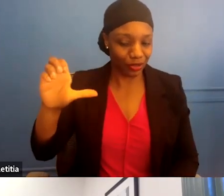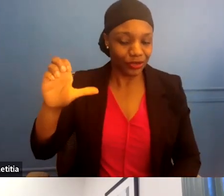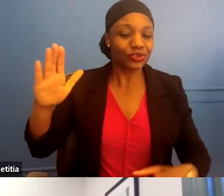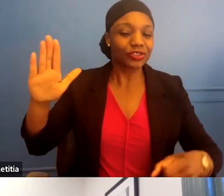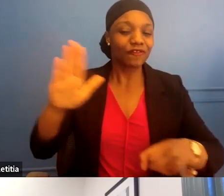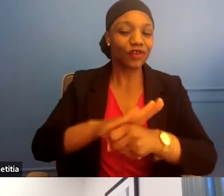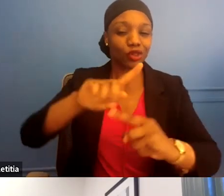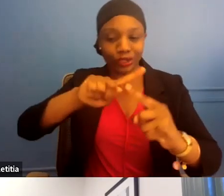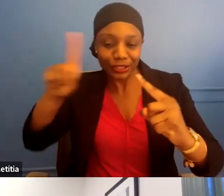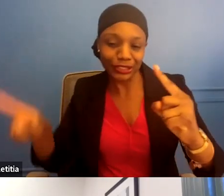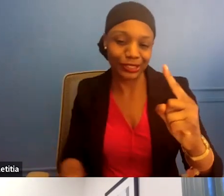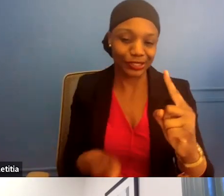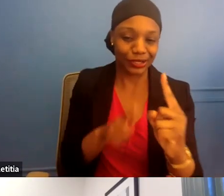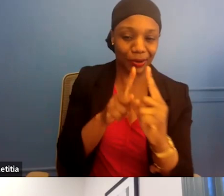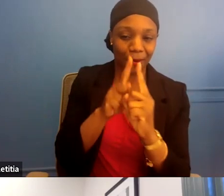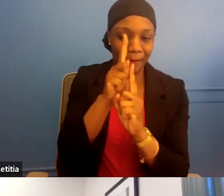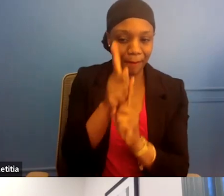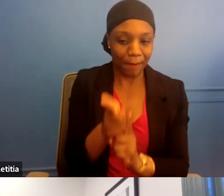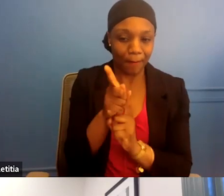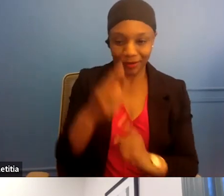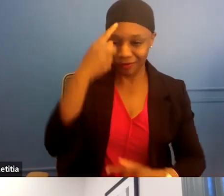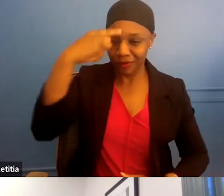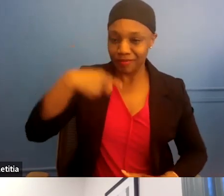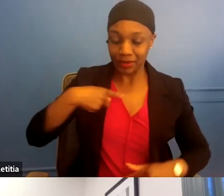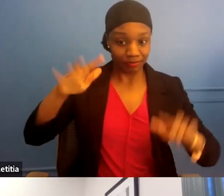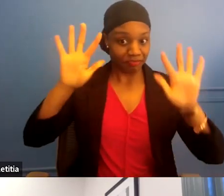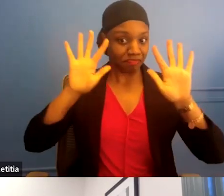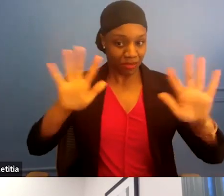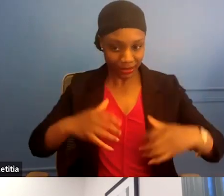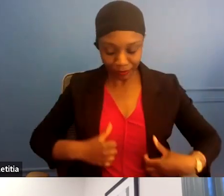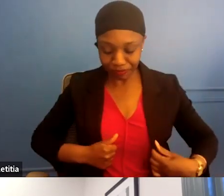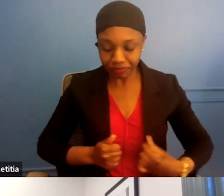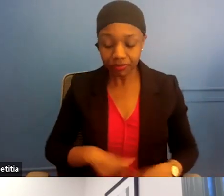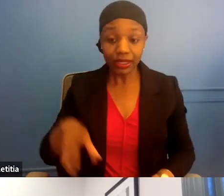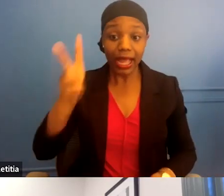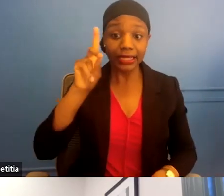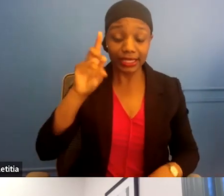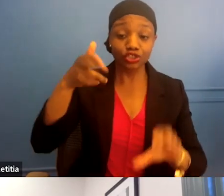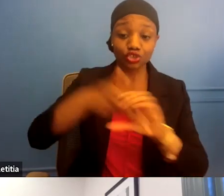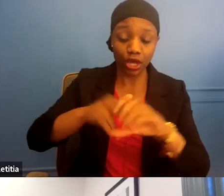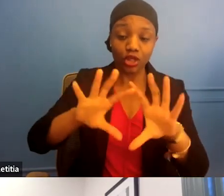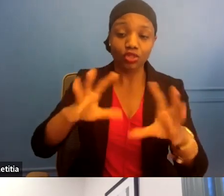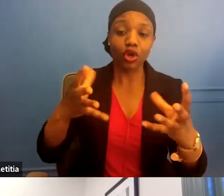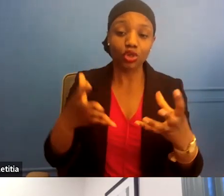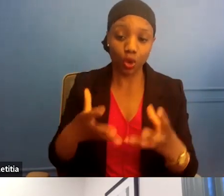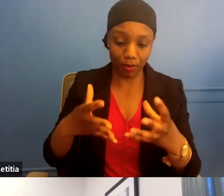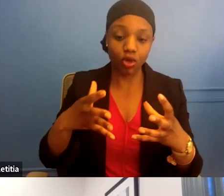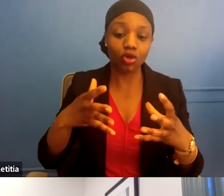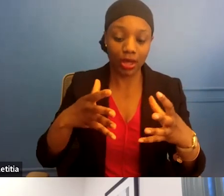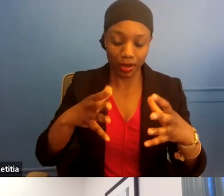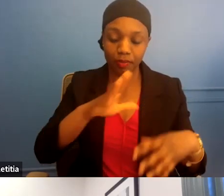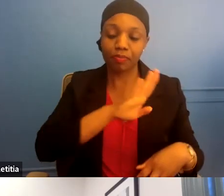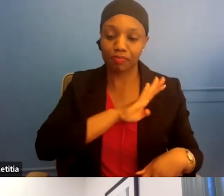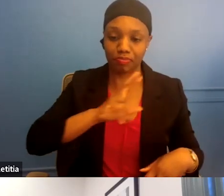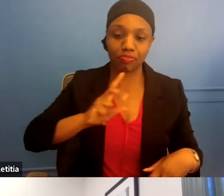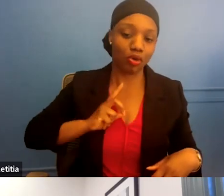moment for me. So that's been amazing. And in addition, I did join the Global Board of American Indian Foundation, really leaning into